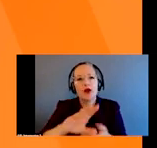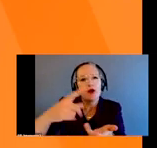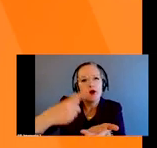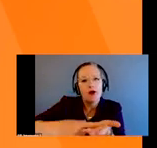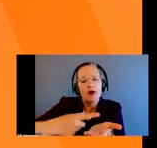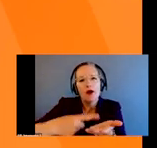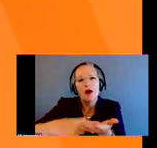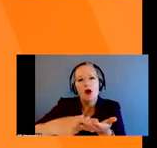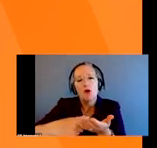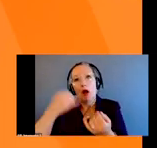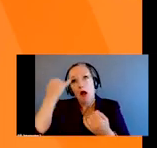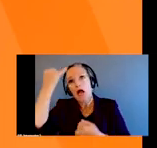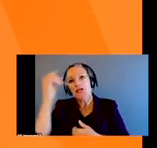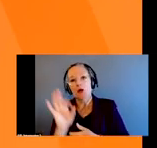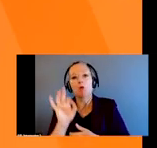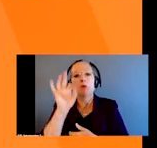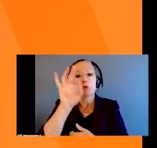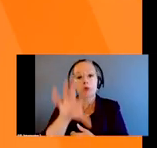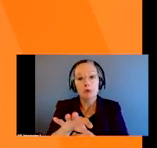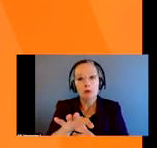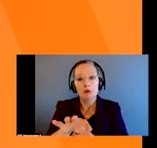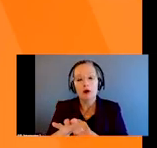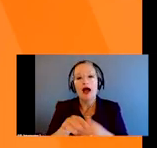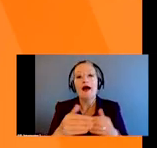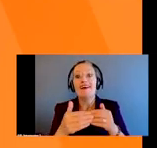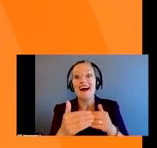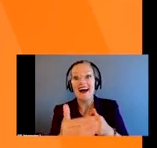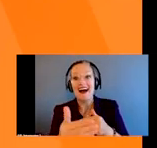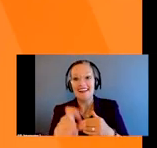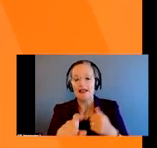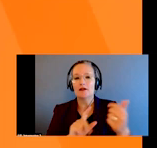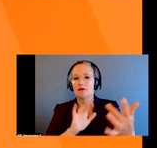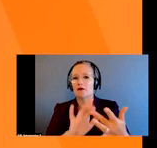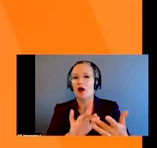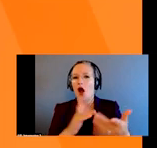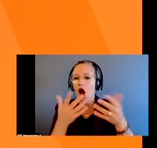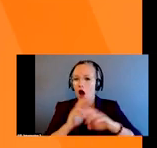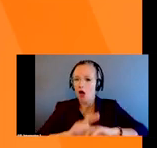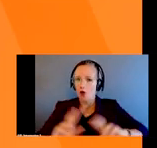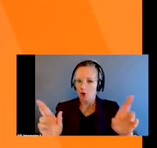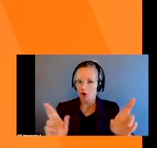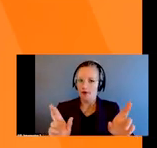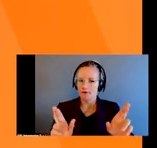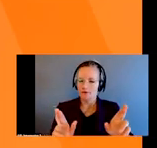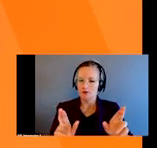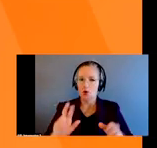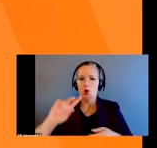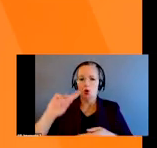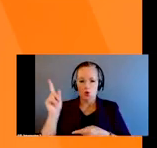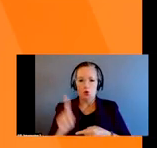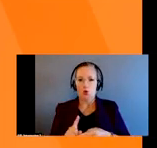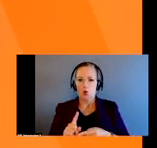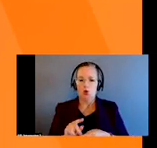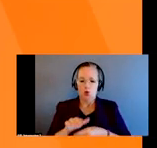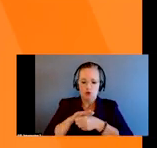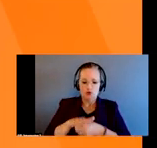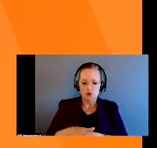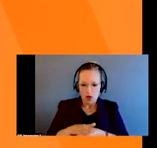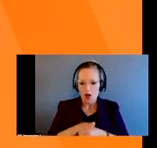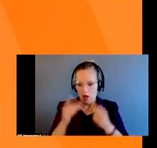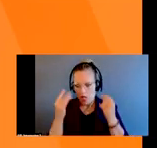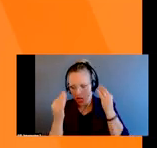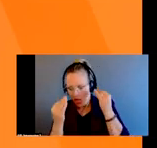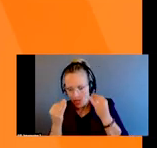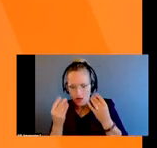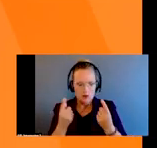and contribute from my knowledge. Very, very easy to do. So there's a lot less planning that needs to go on. We just